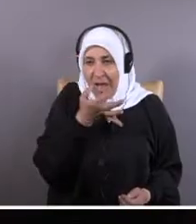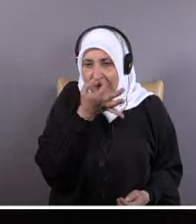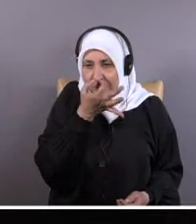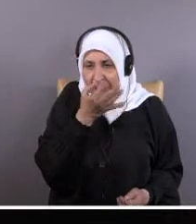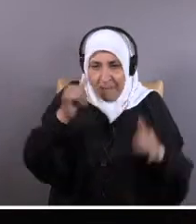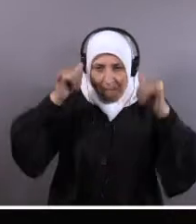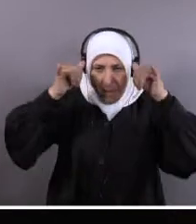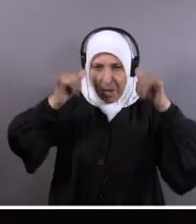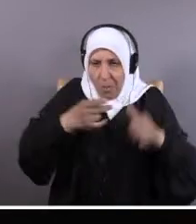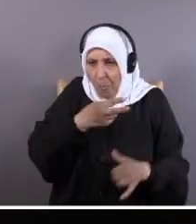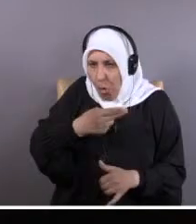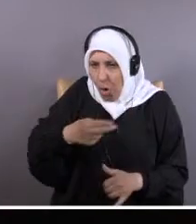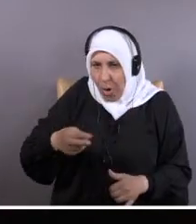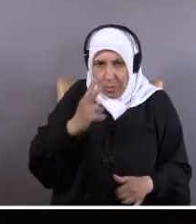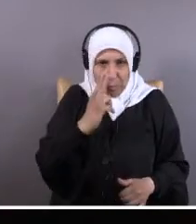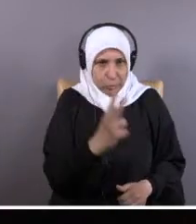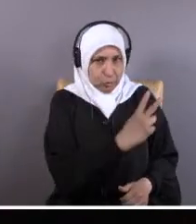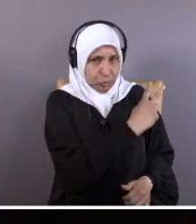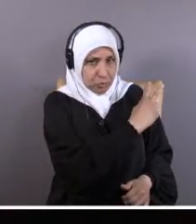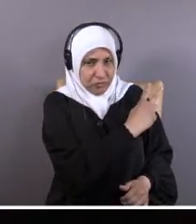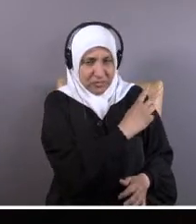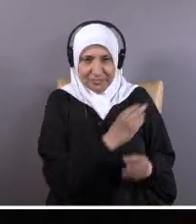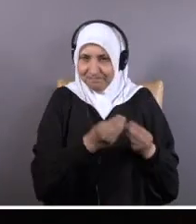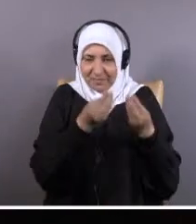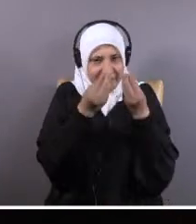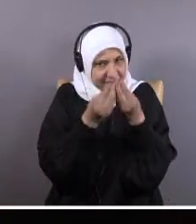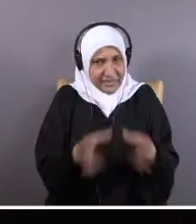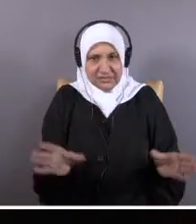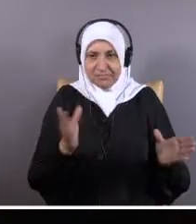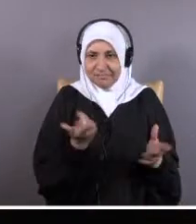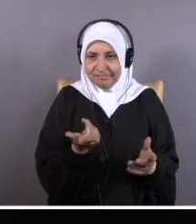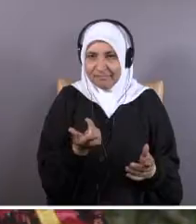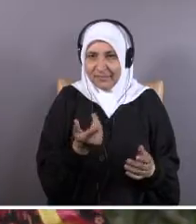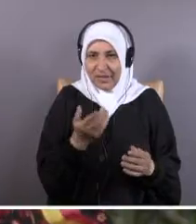are impacted. The moose, the deer.